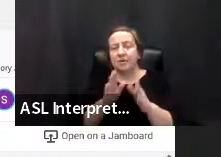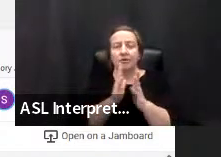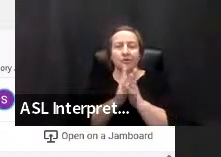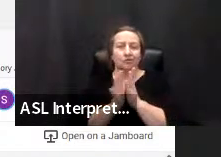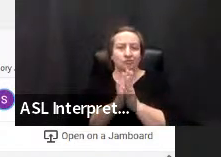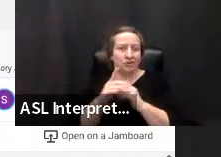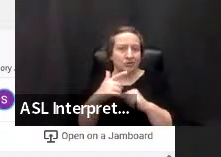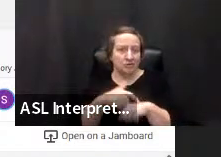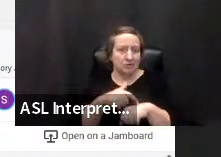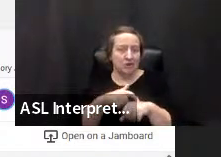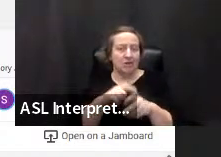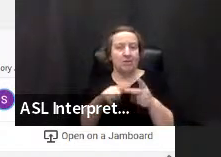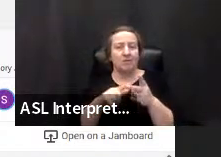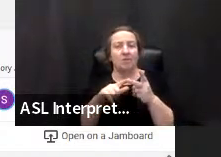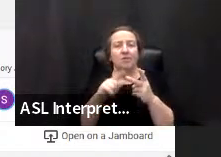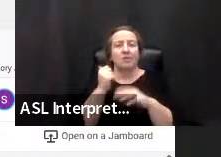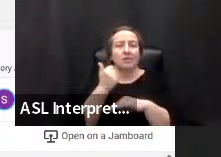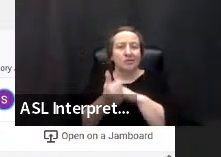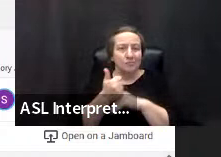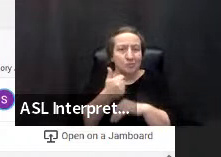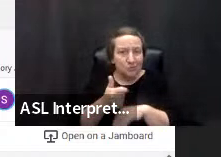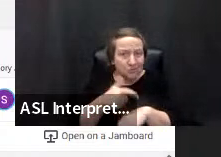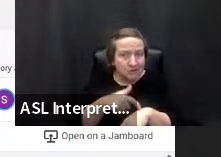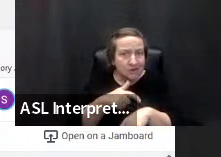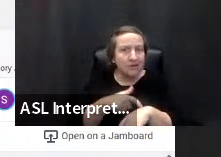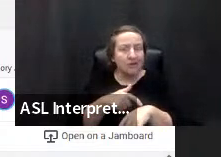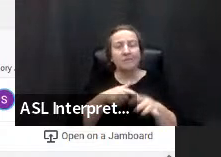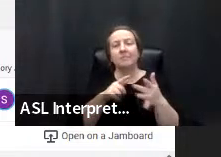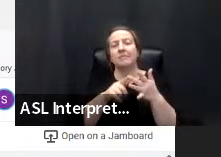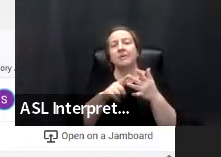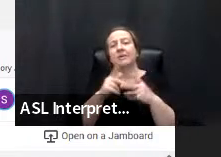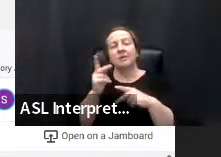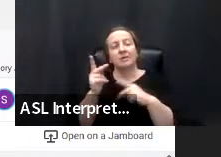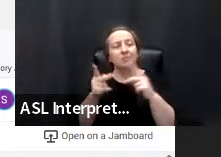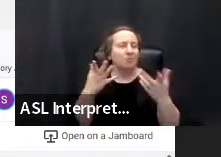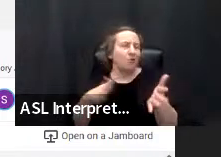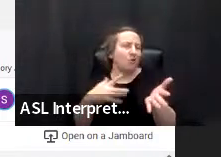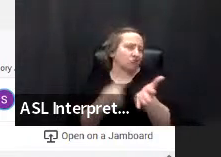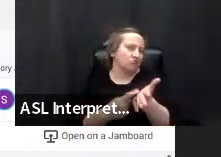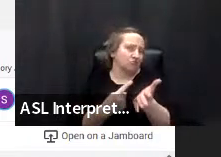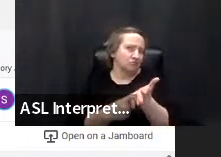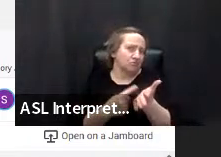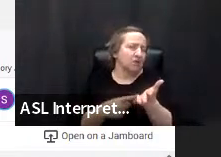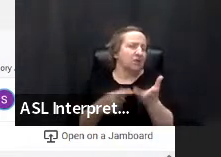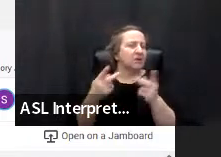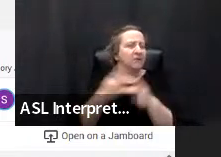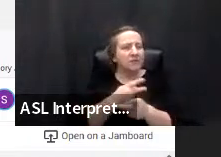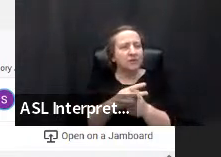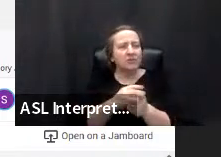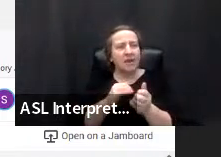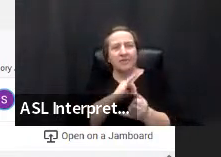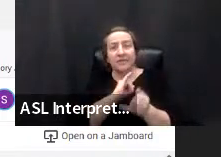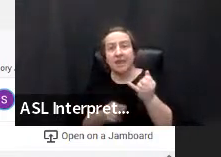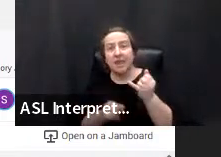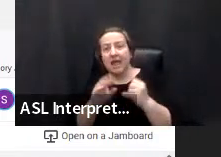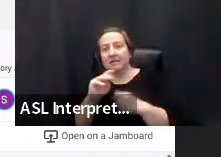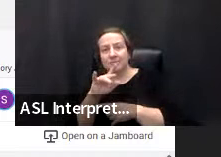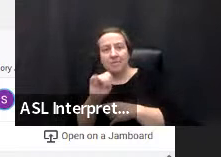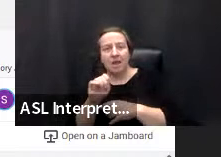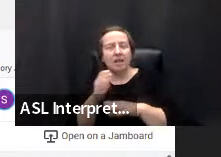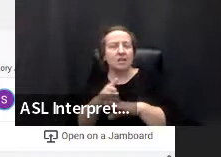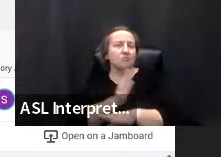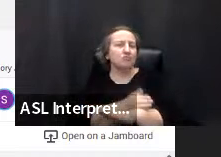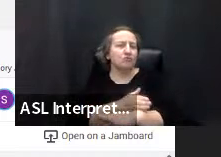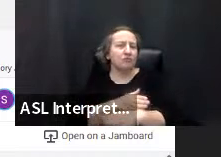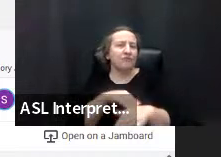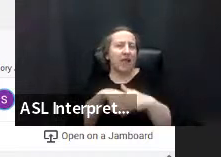commute time. And then also, as people have already discussed, figuring out that last mile, right? Improving the access